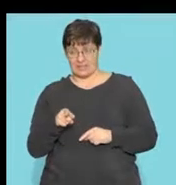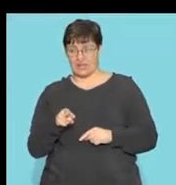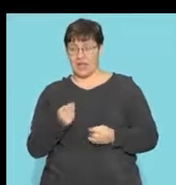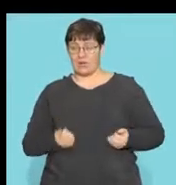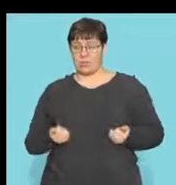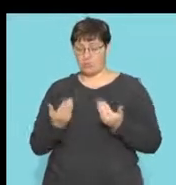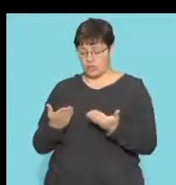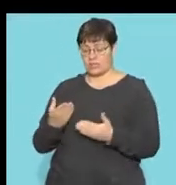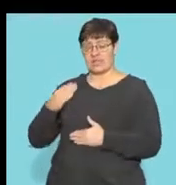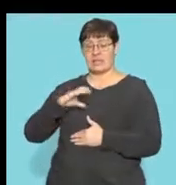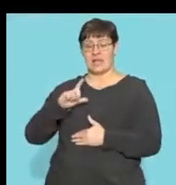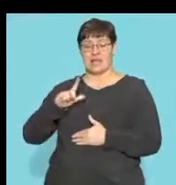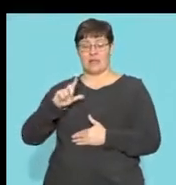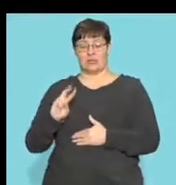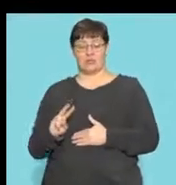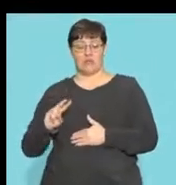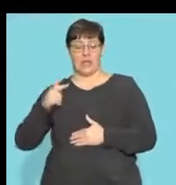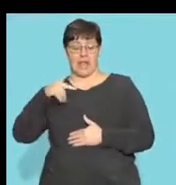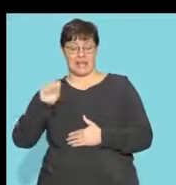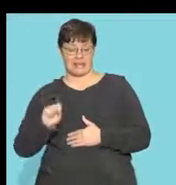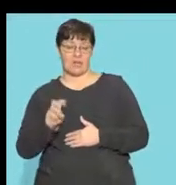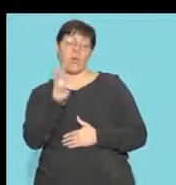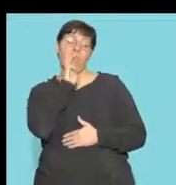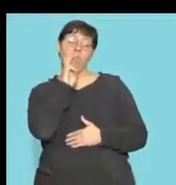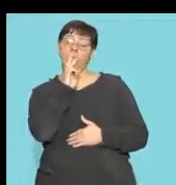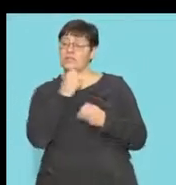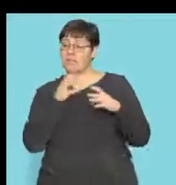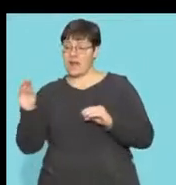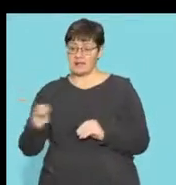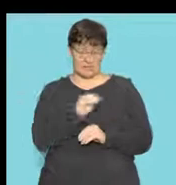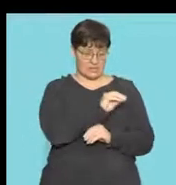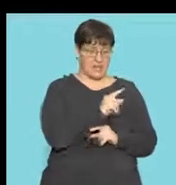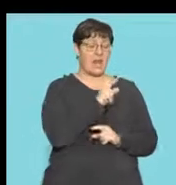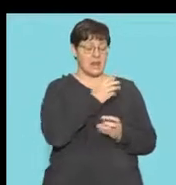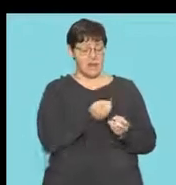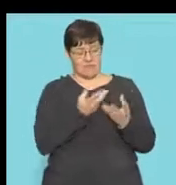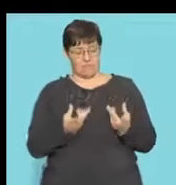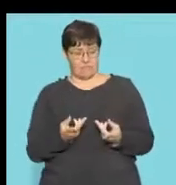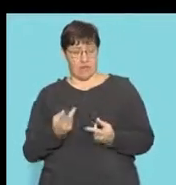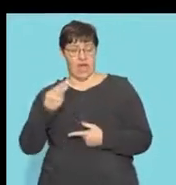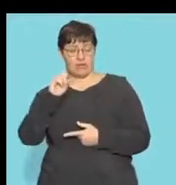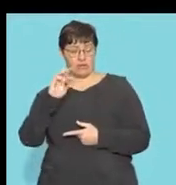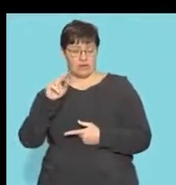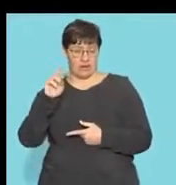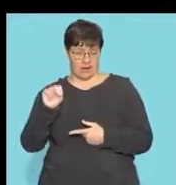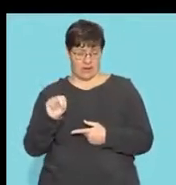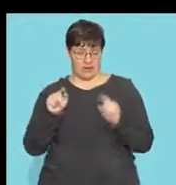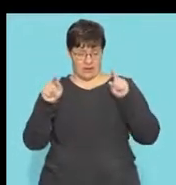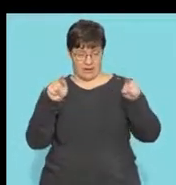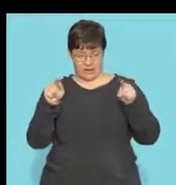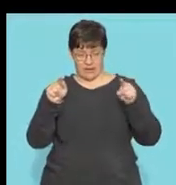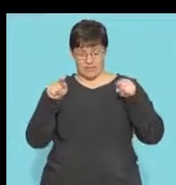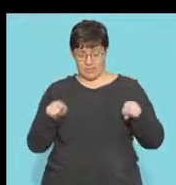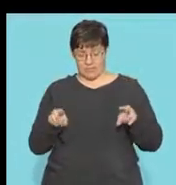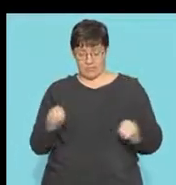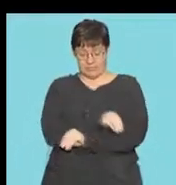we're going to produce chlorine gas. The water is what we're going to start with over here, and we're going to produce hydrogen gas. So we know that this is